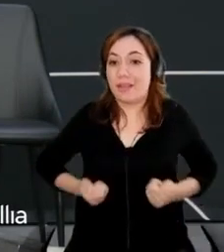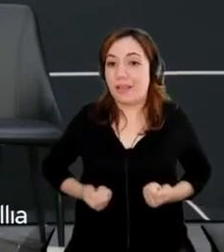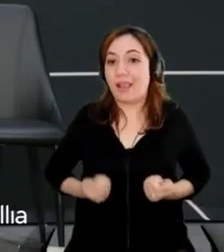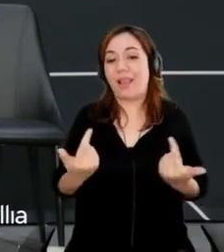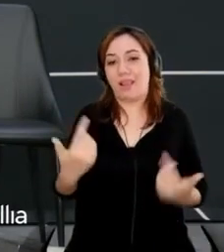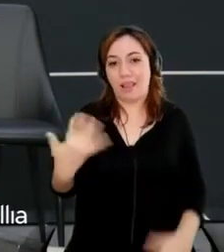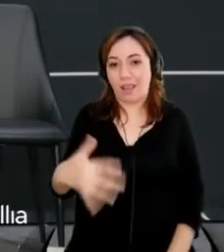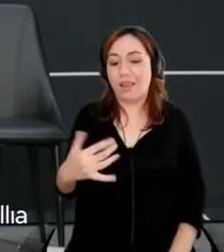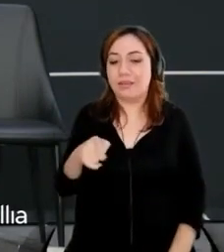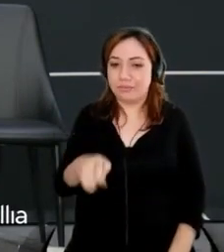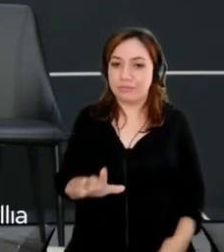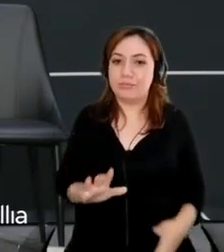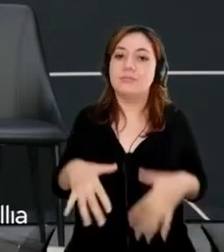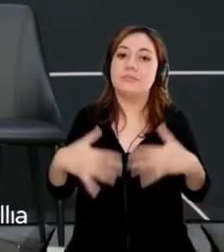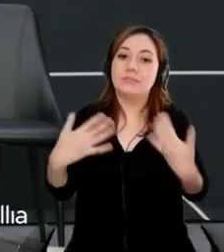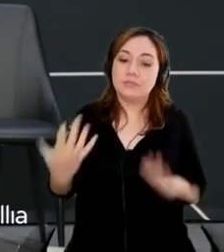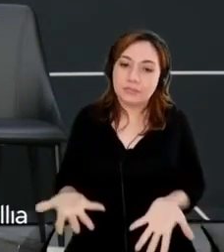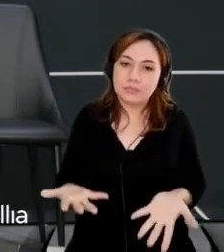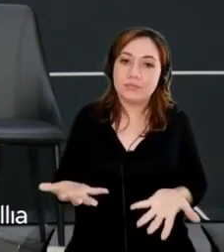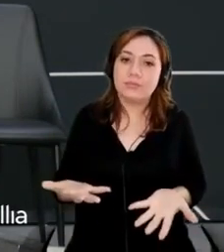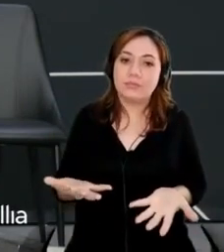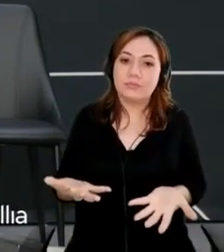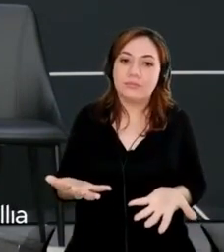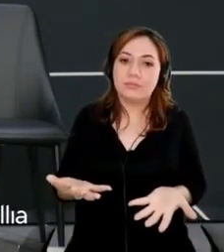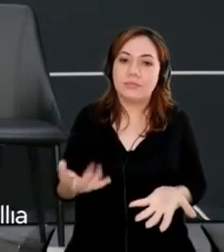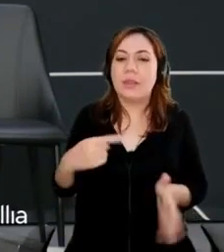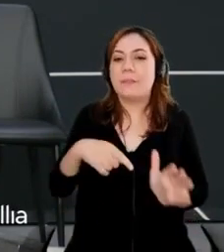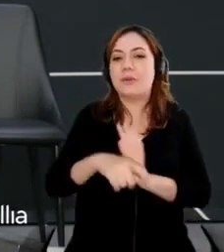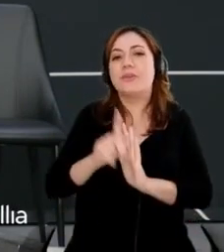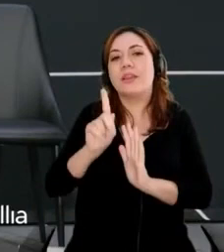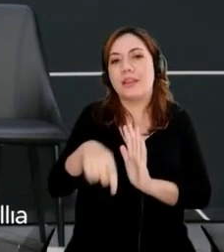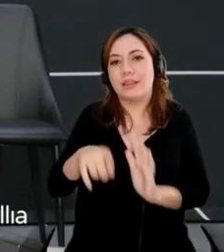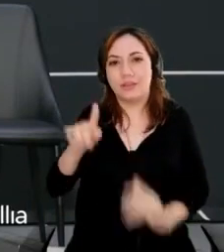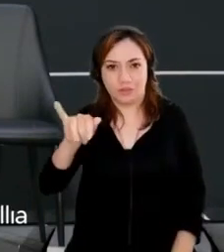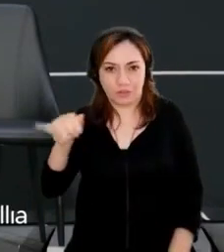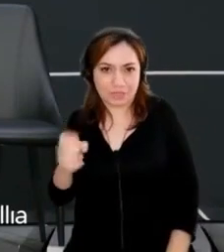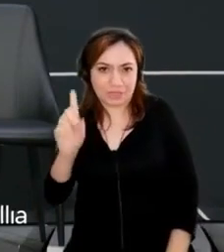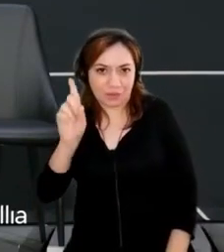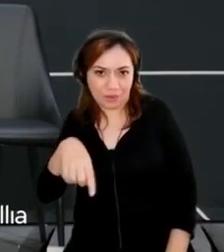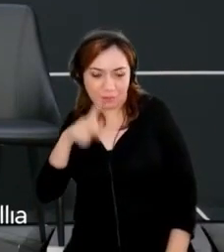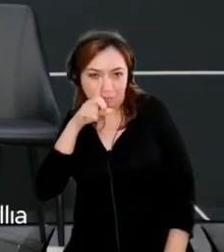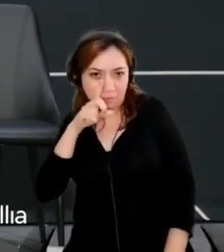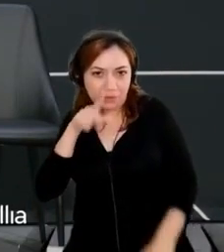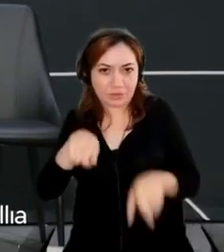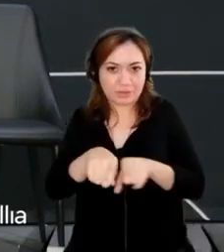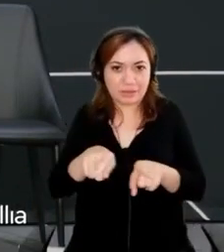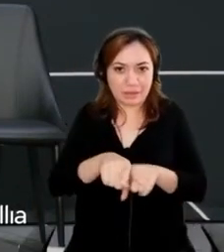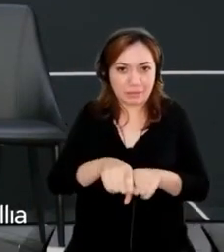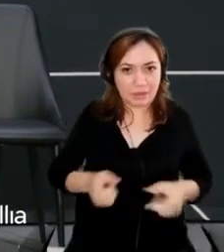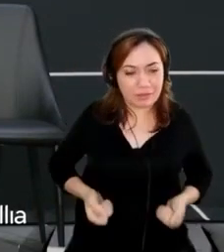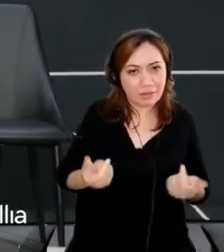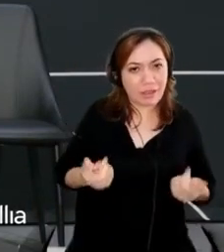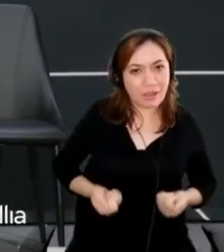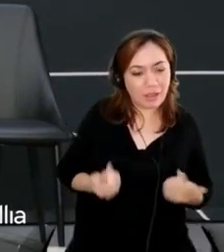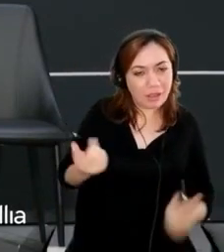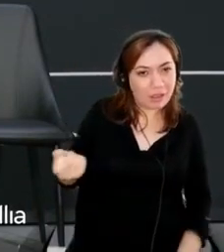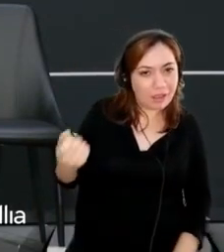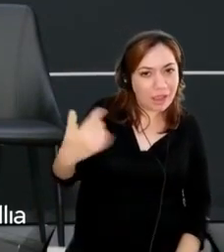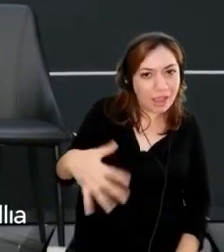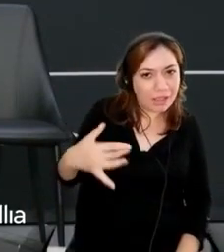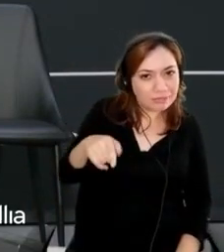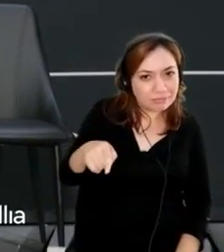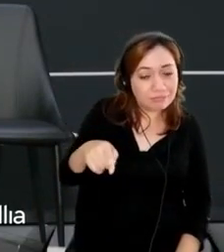is innovation risky and expensive now? And I think the answer that we found is that we could